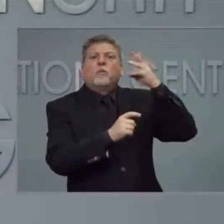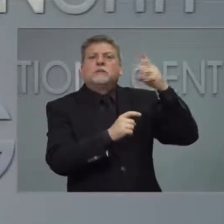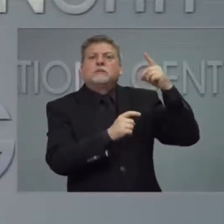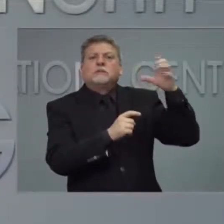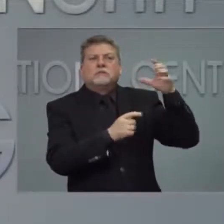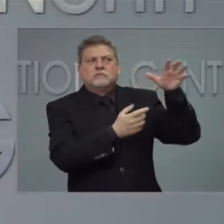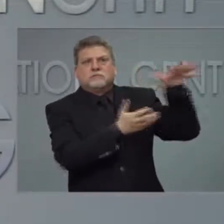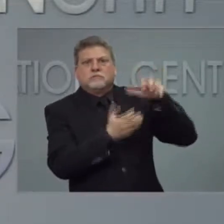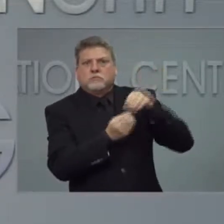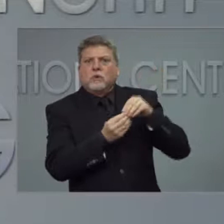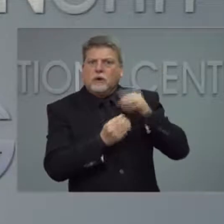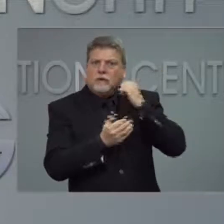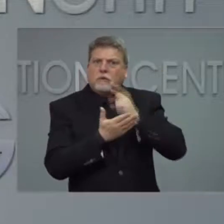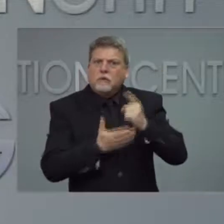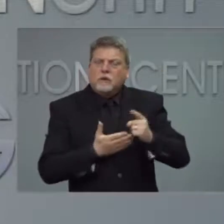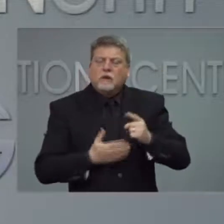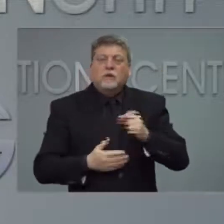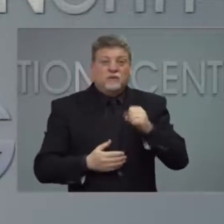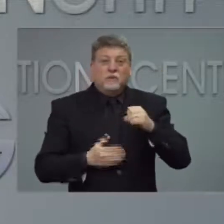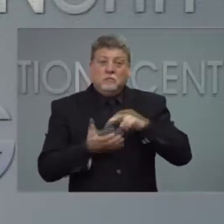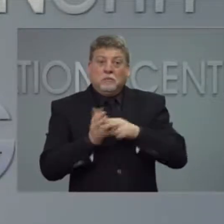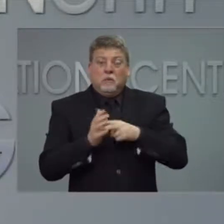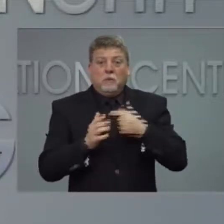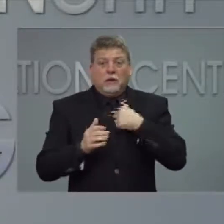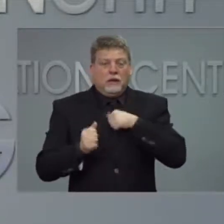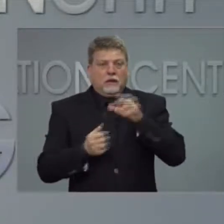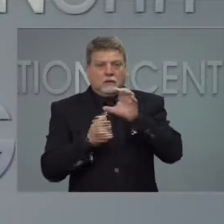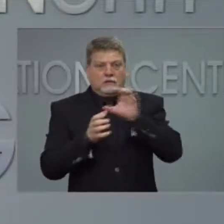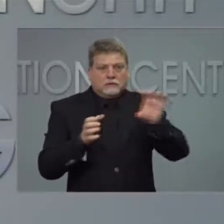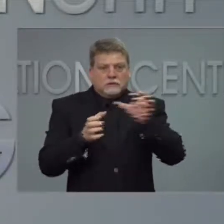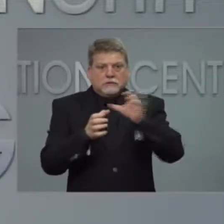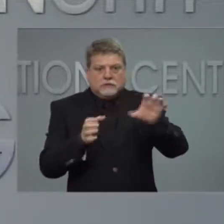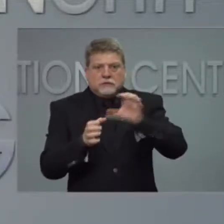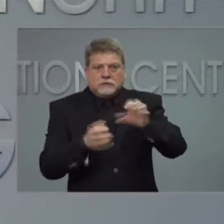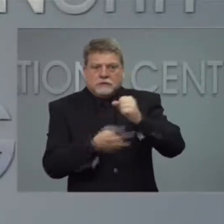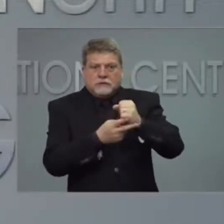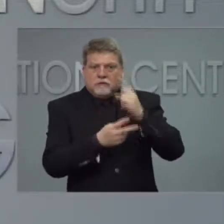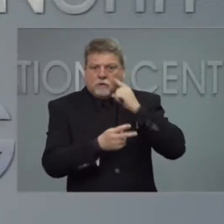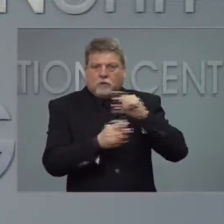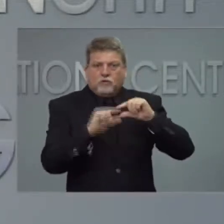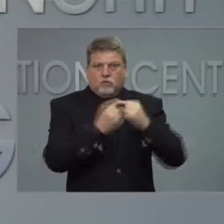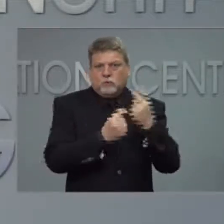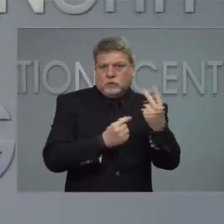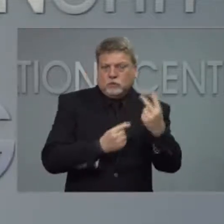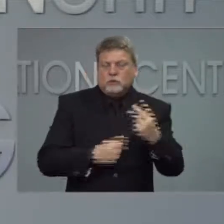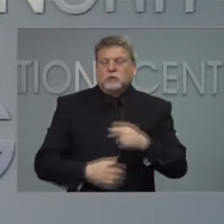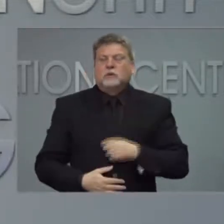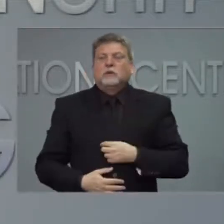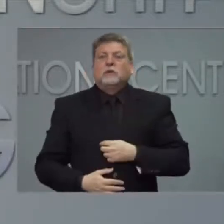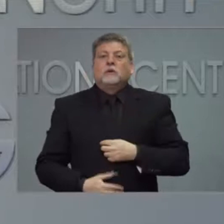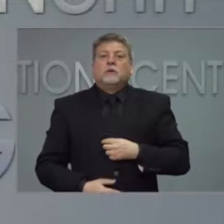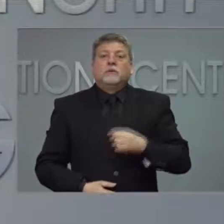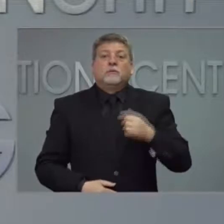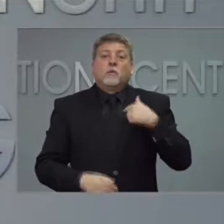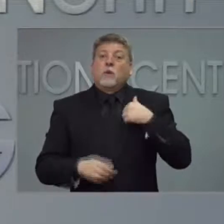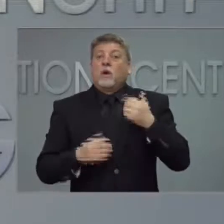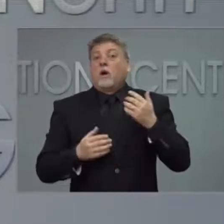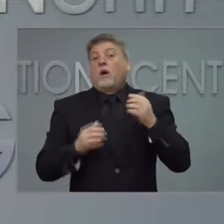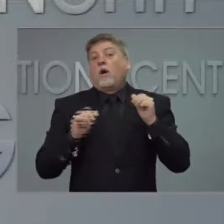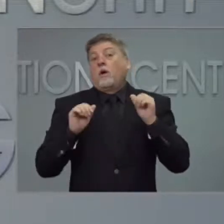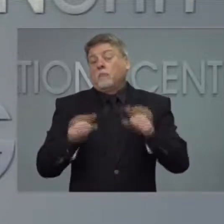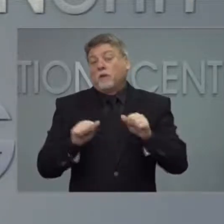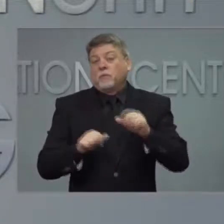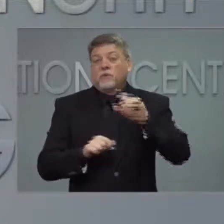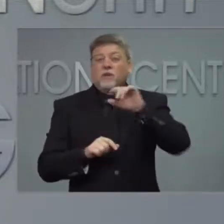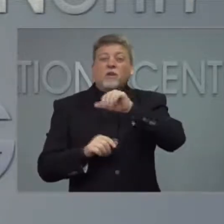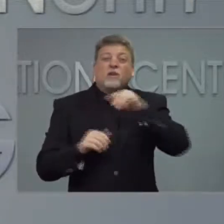administration. And so we're going to continue to hopefully increase vaccines. We have the potential of Johnson & Johnson vaccine